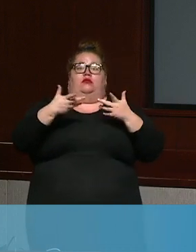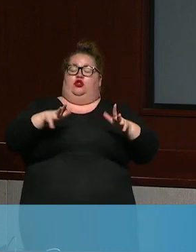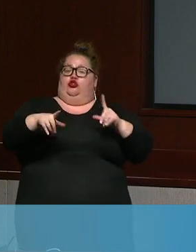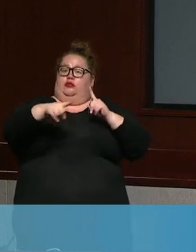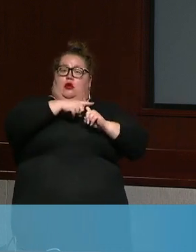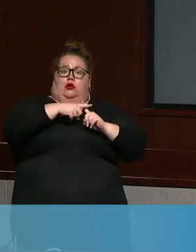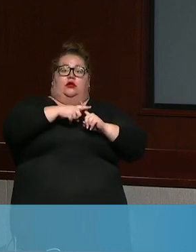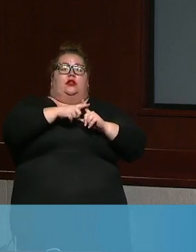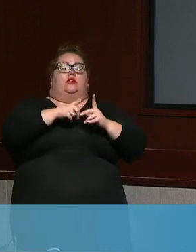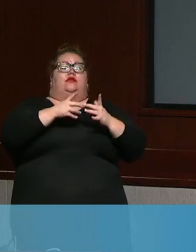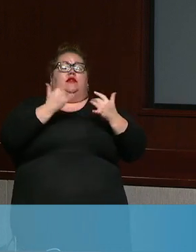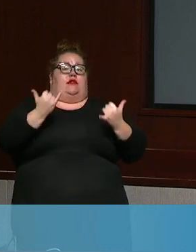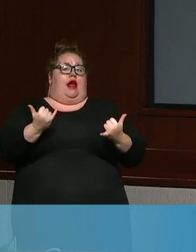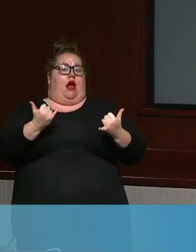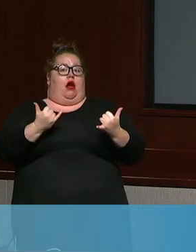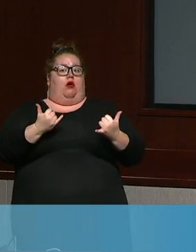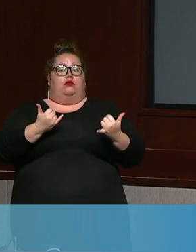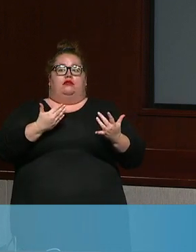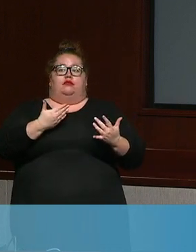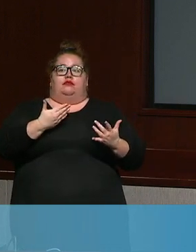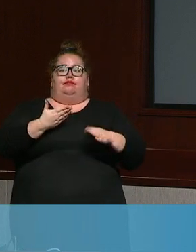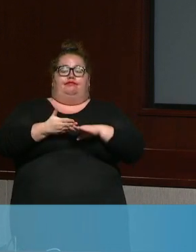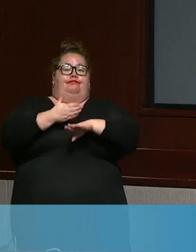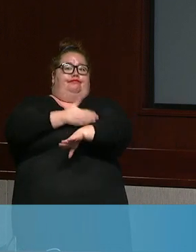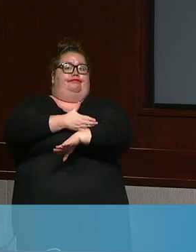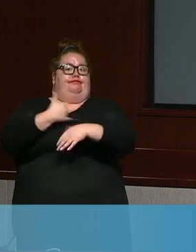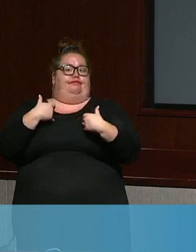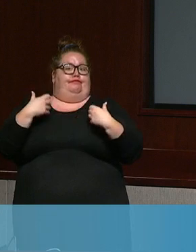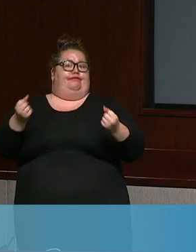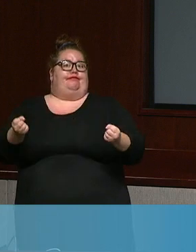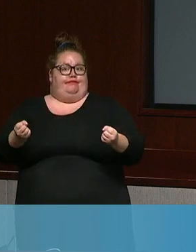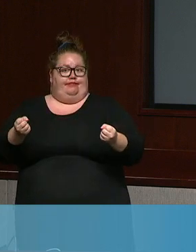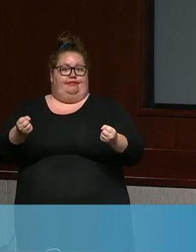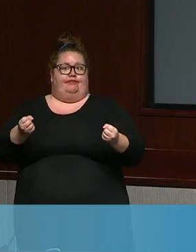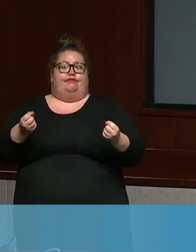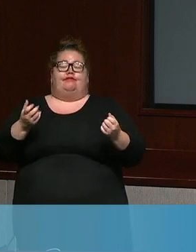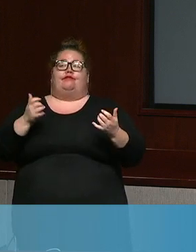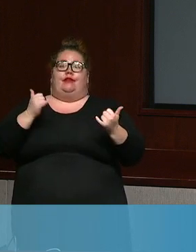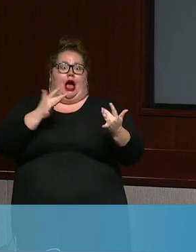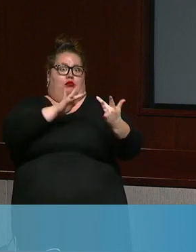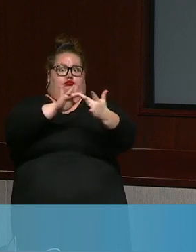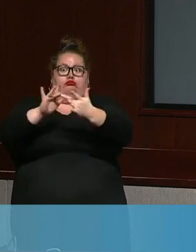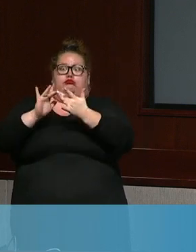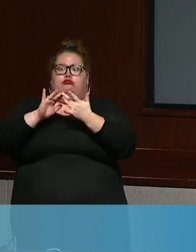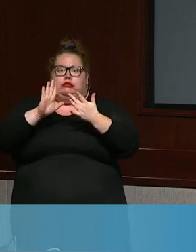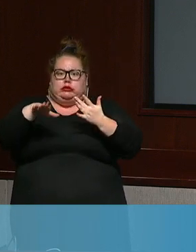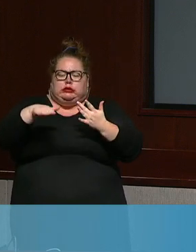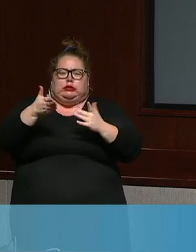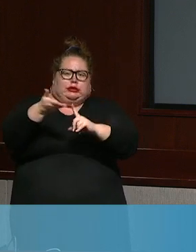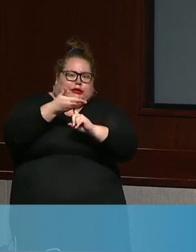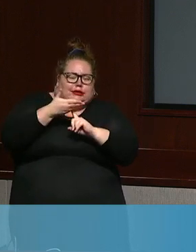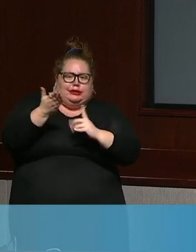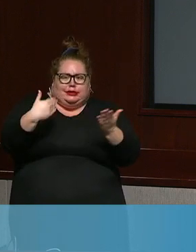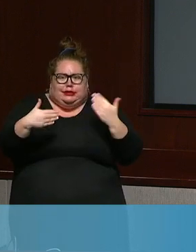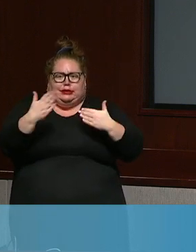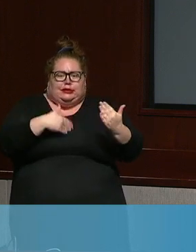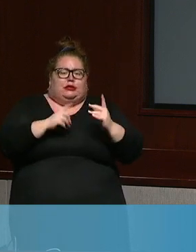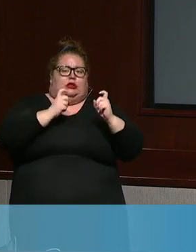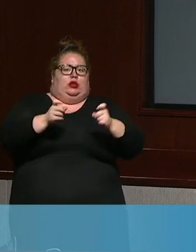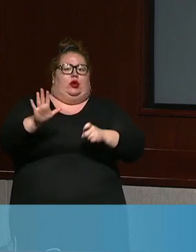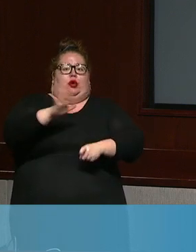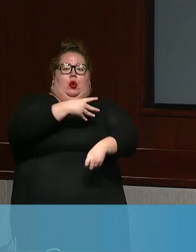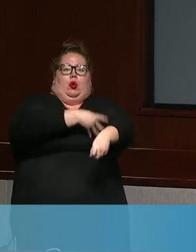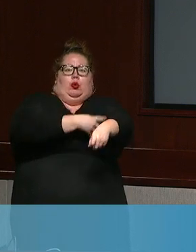following back, convincing them that giving their plasma is the right thing to do, and we believe that will have